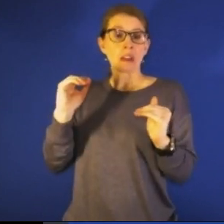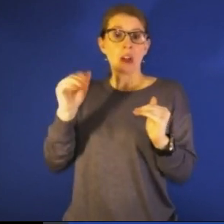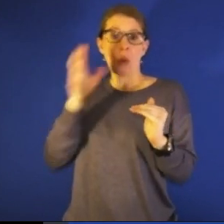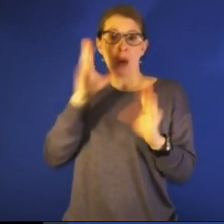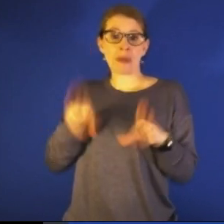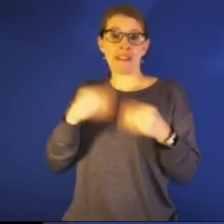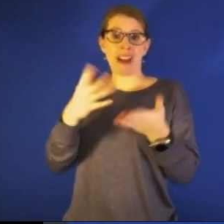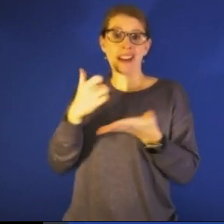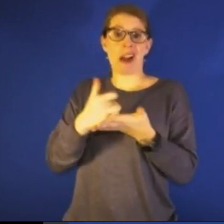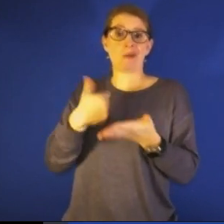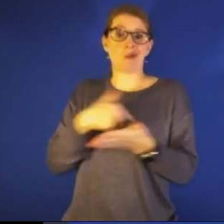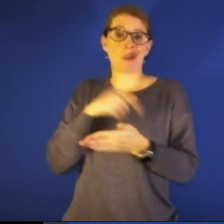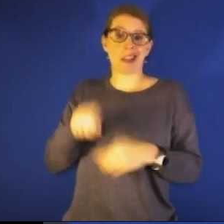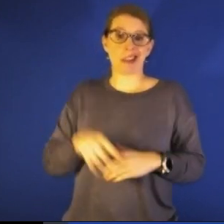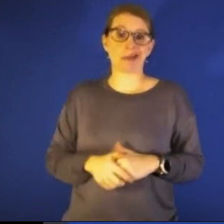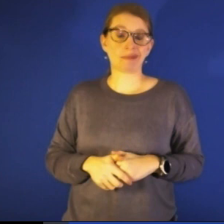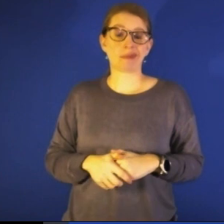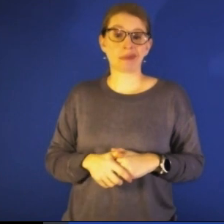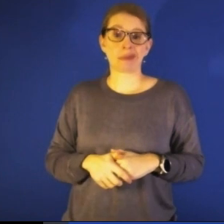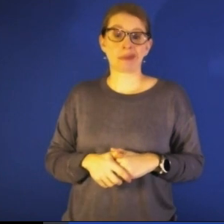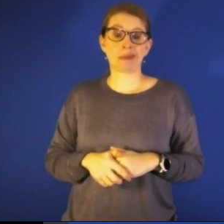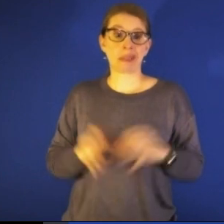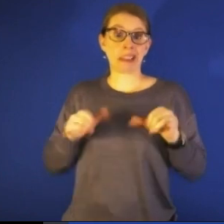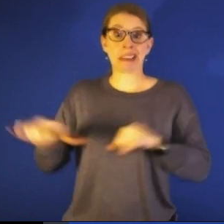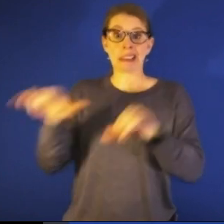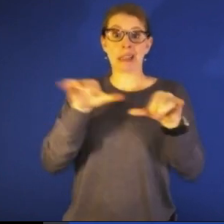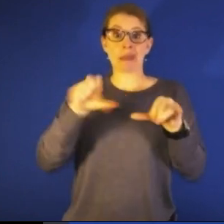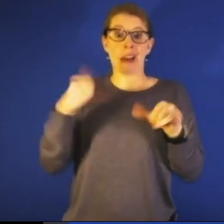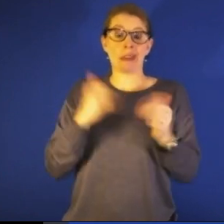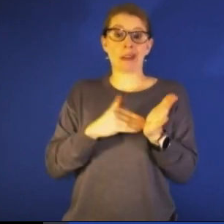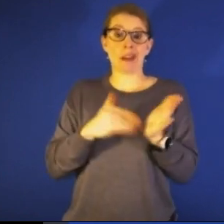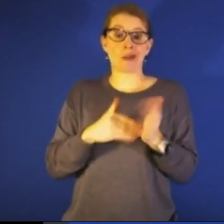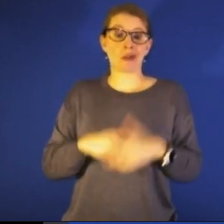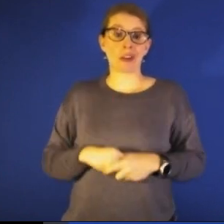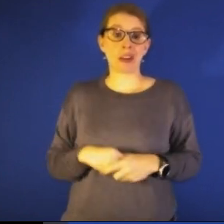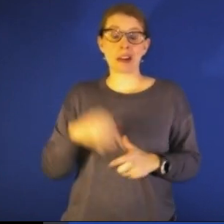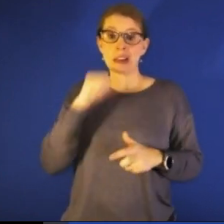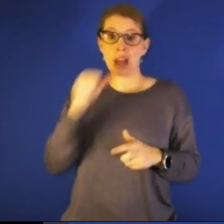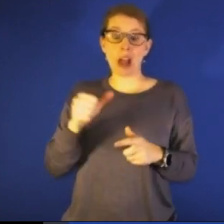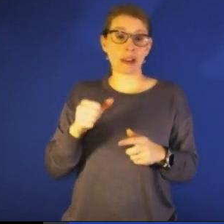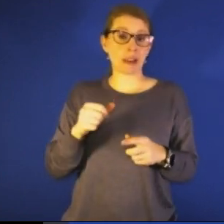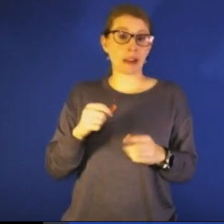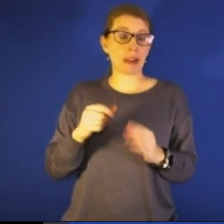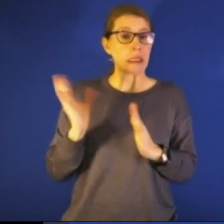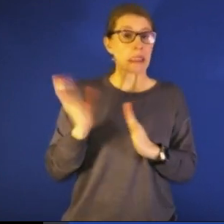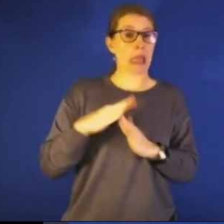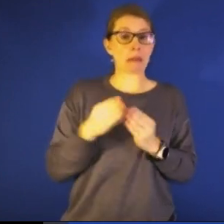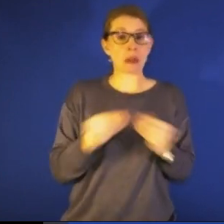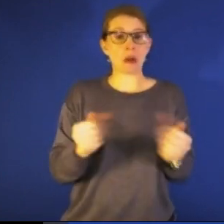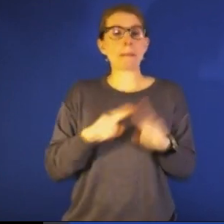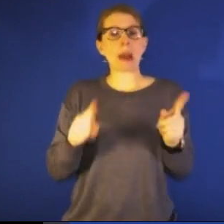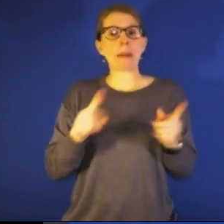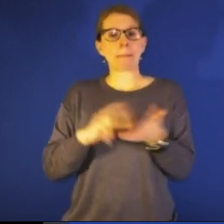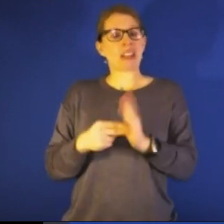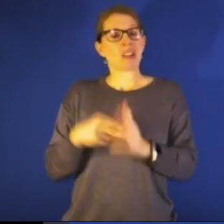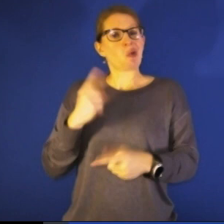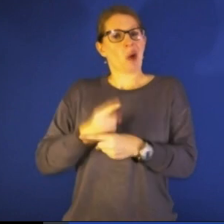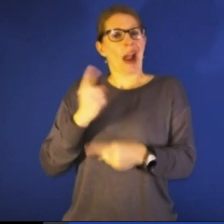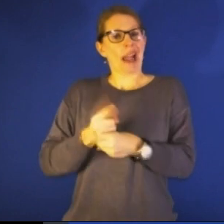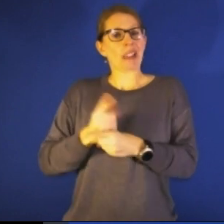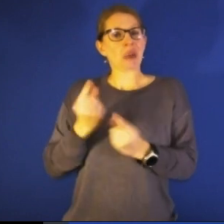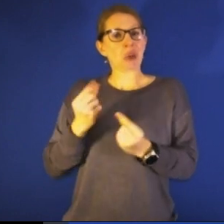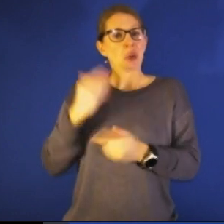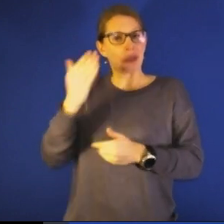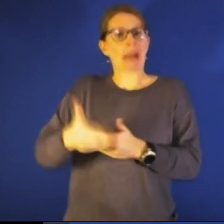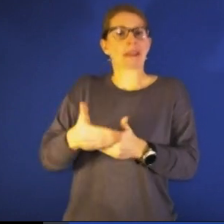earlier, and like everybody else, it's not the total solution, but it's a step in the right direction. And we're hoping that other leaders are